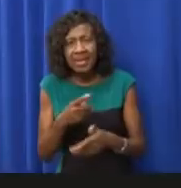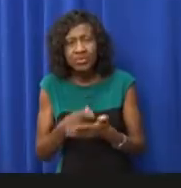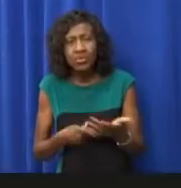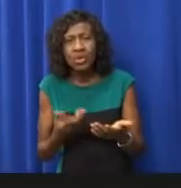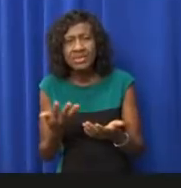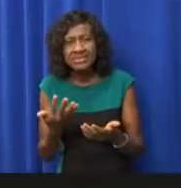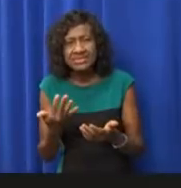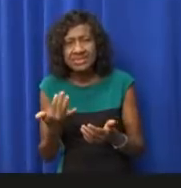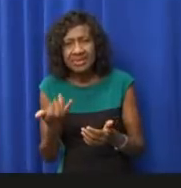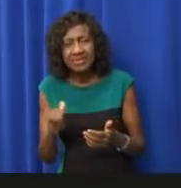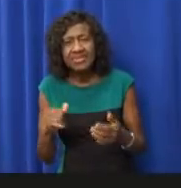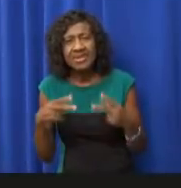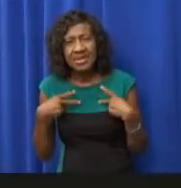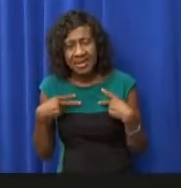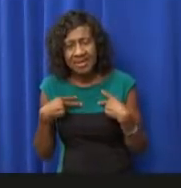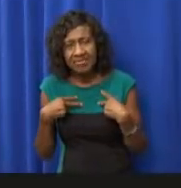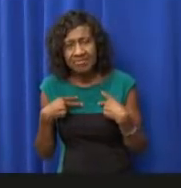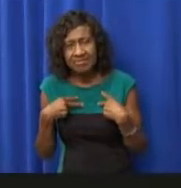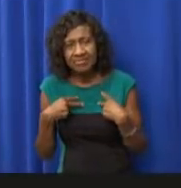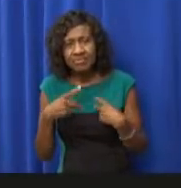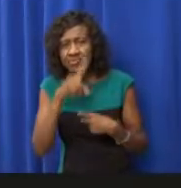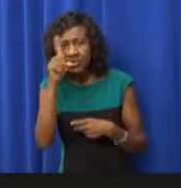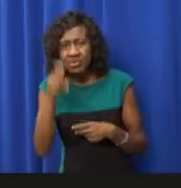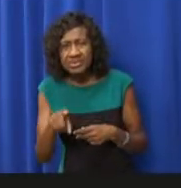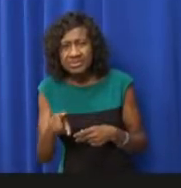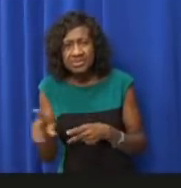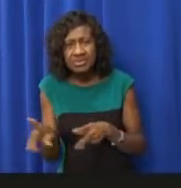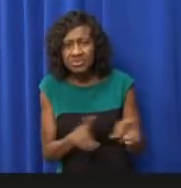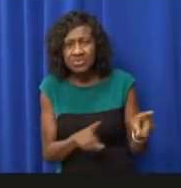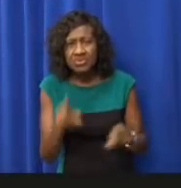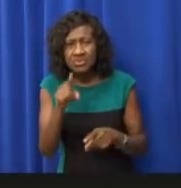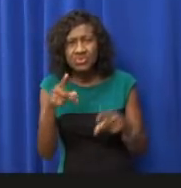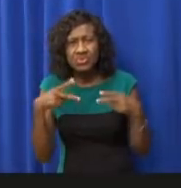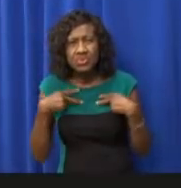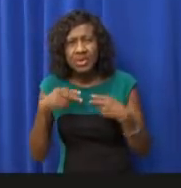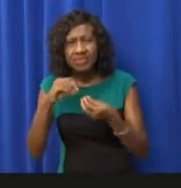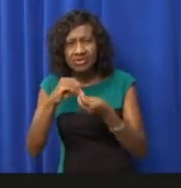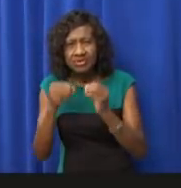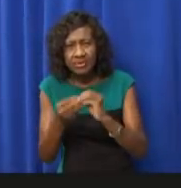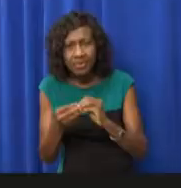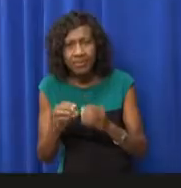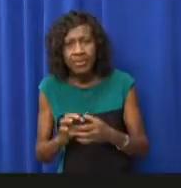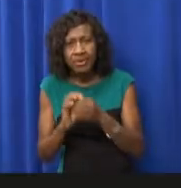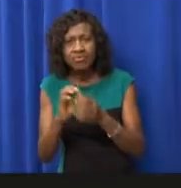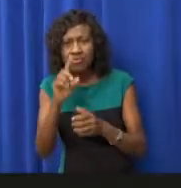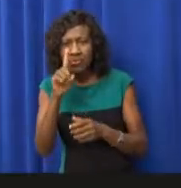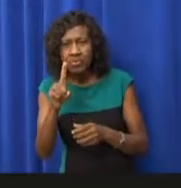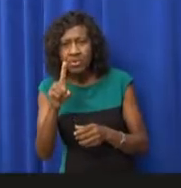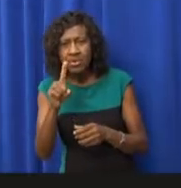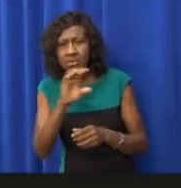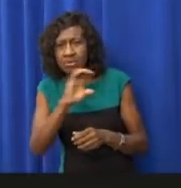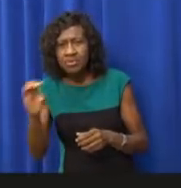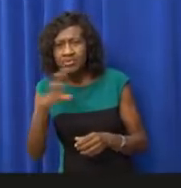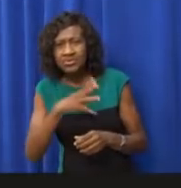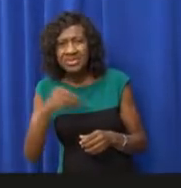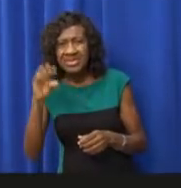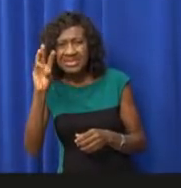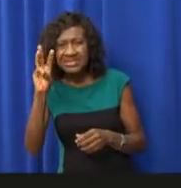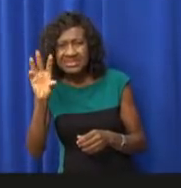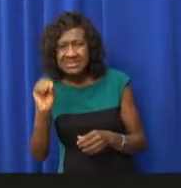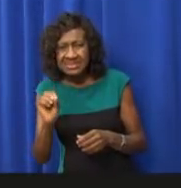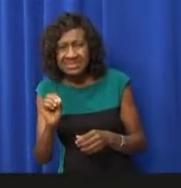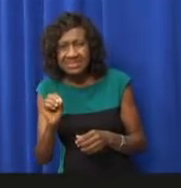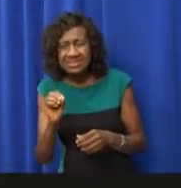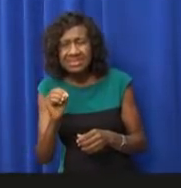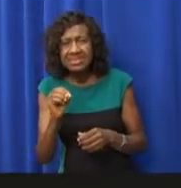So do you have a figure of the 160 saying, for example, 100 were completely asymptomatic and 60